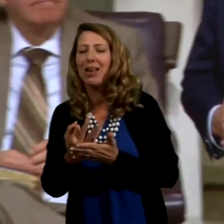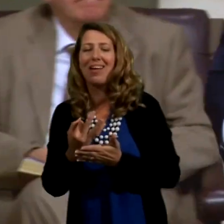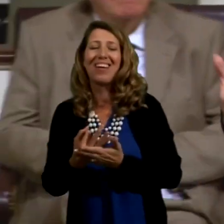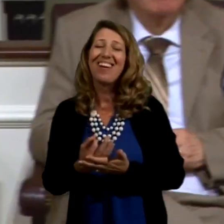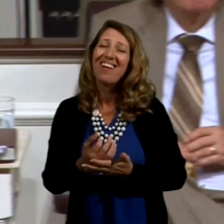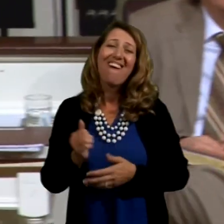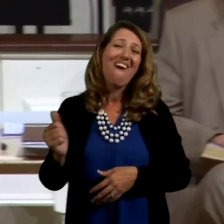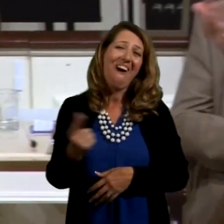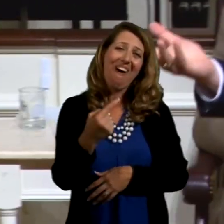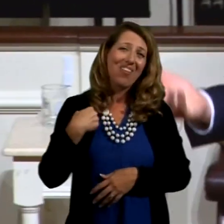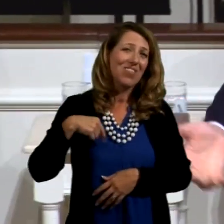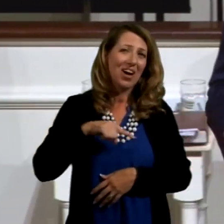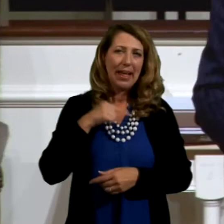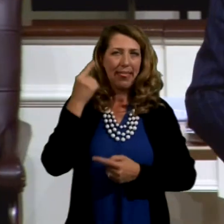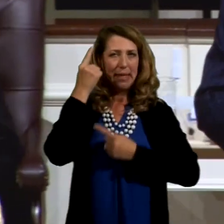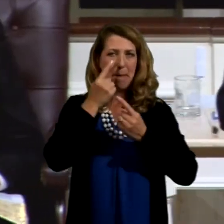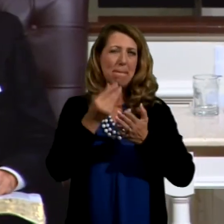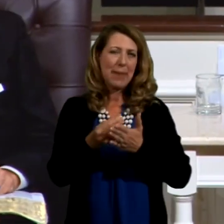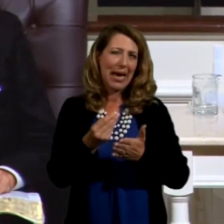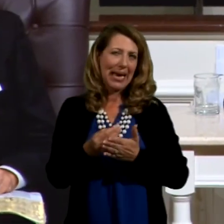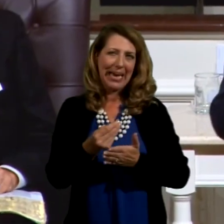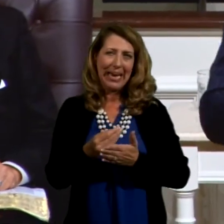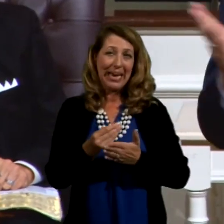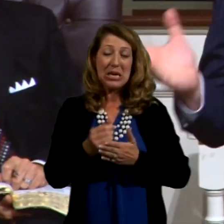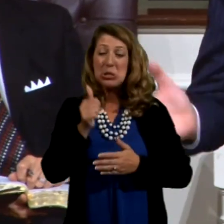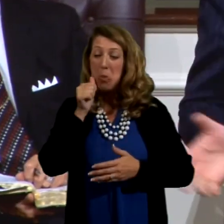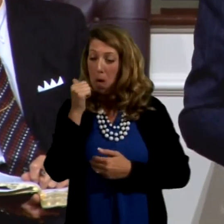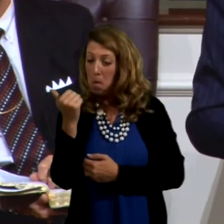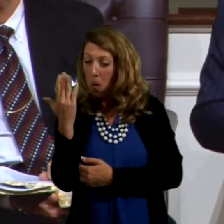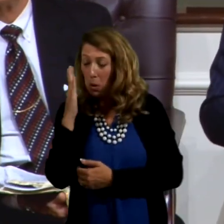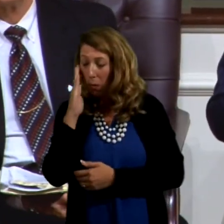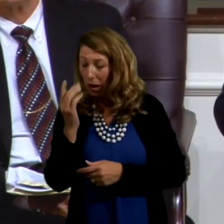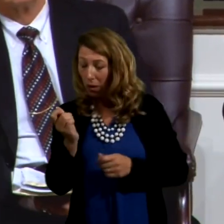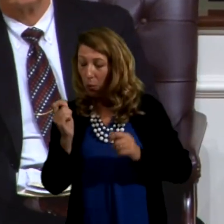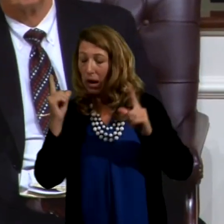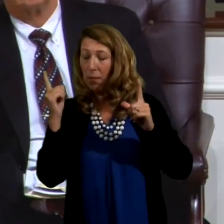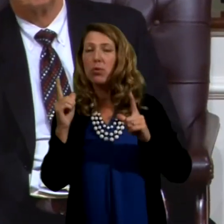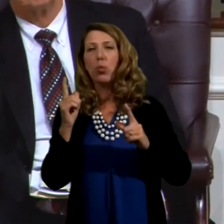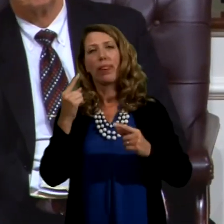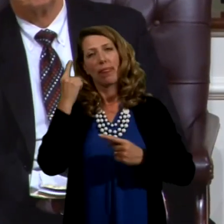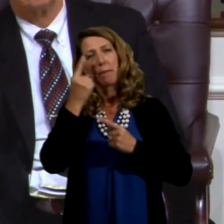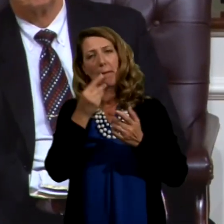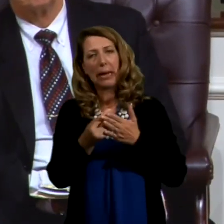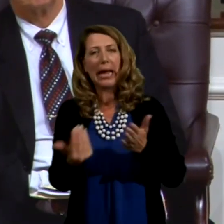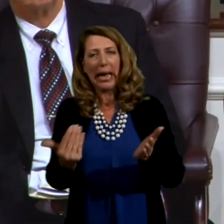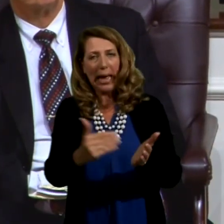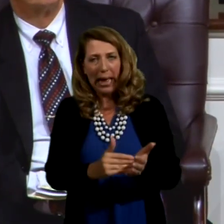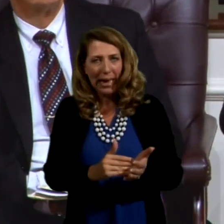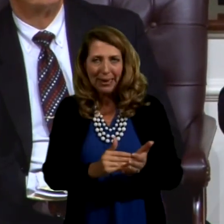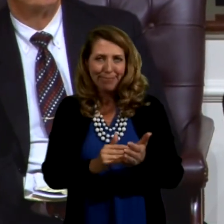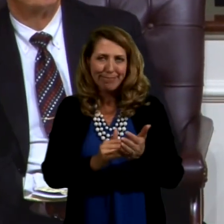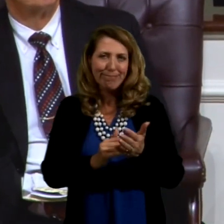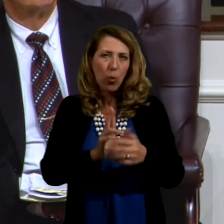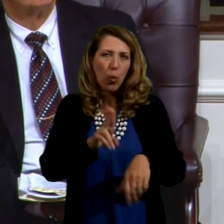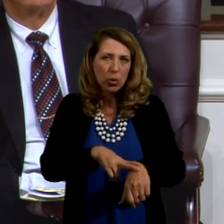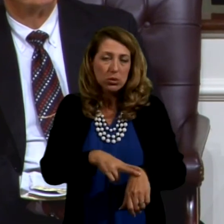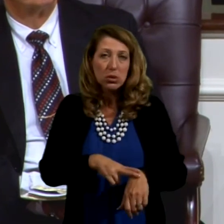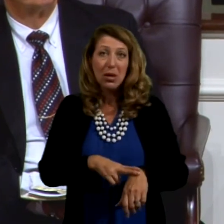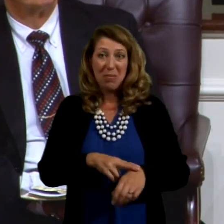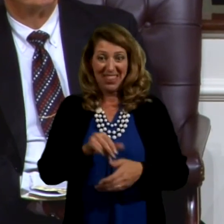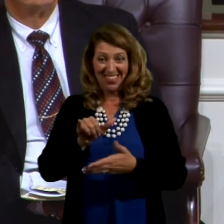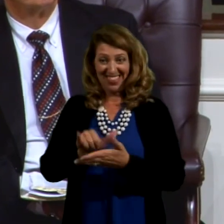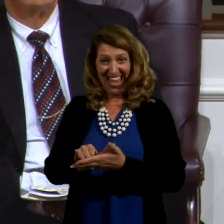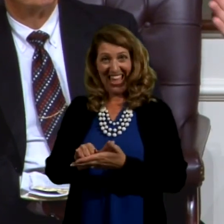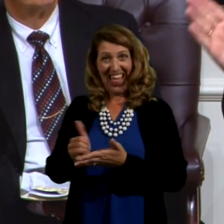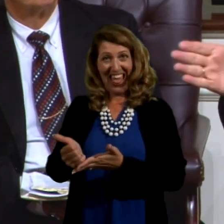every day. I think about money. You think about money. If you're up an hour tomorrow, you'll think about money again. But it's not a good decision maker for